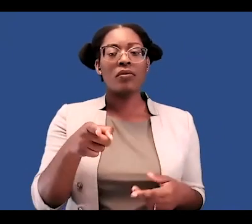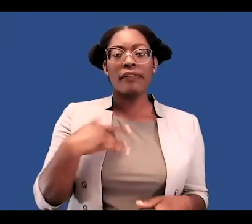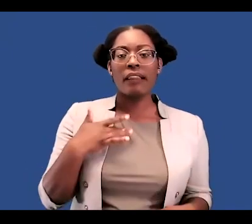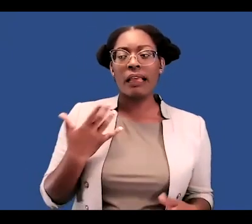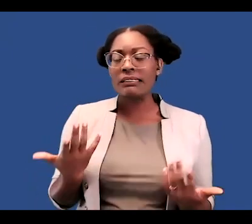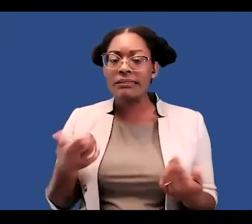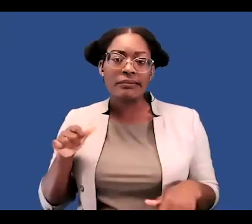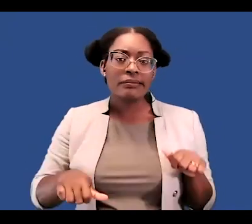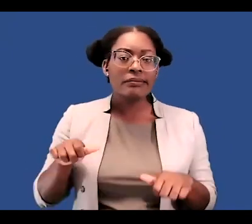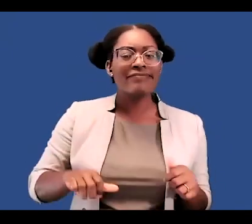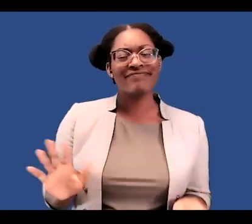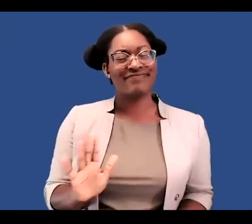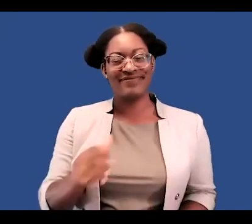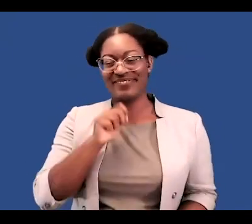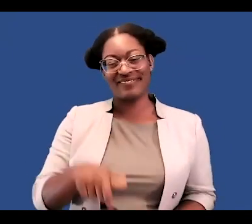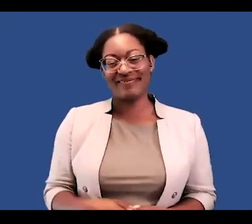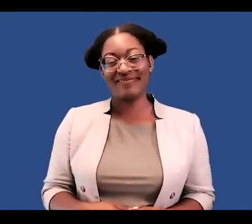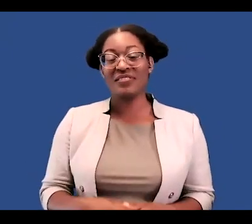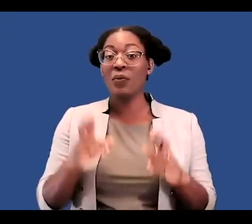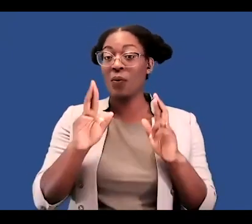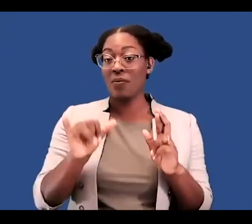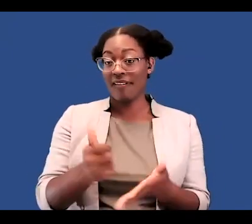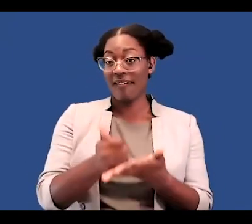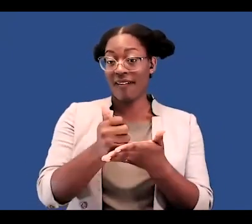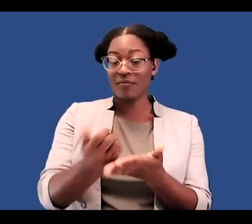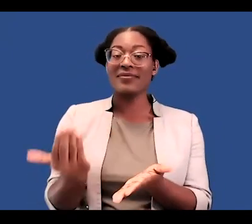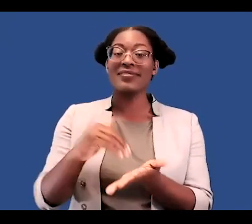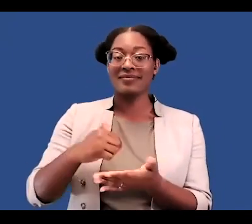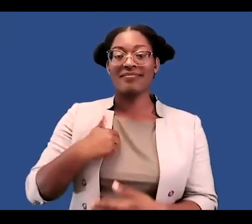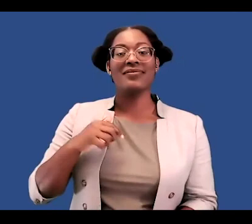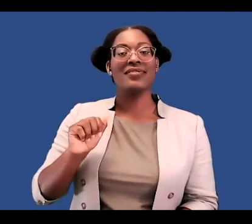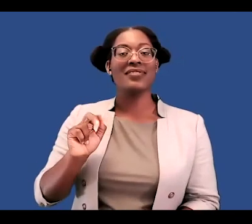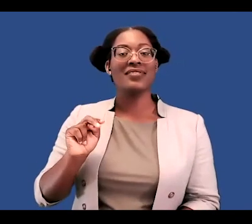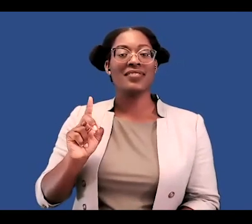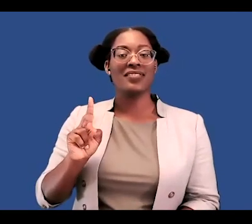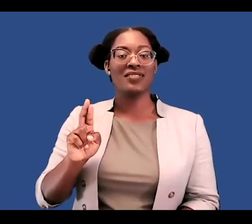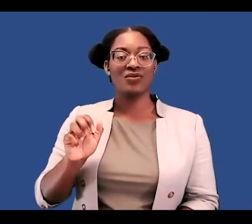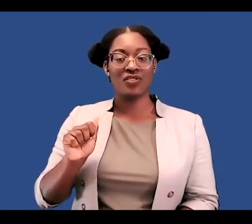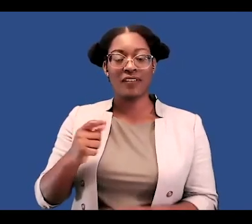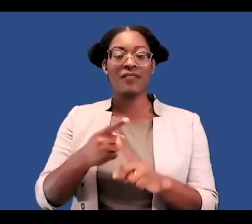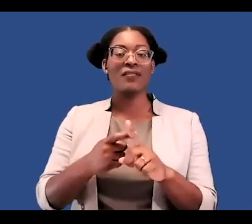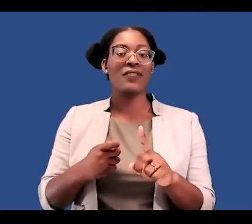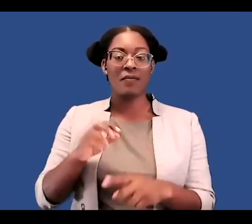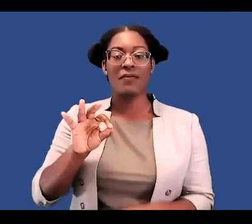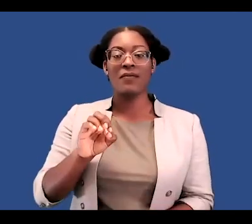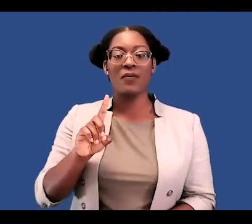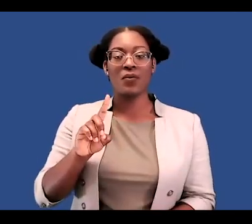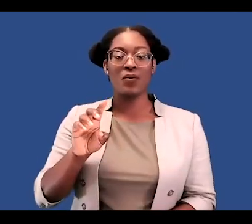all. So I hope this helps. Again, I'm Andrea of Food Earth Birth. I'm on all social media